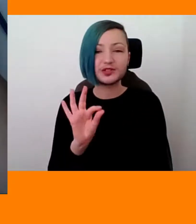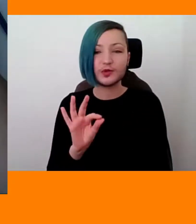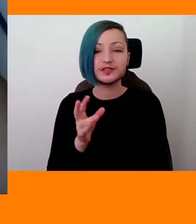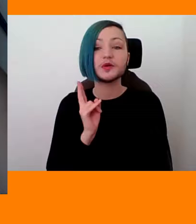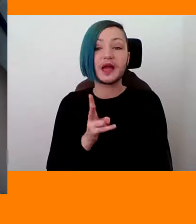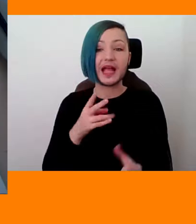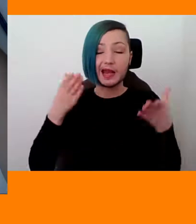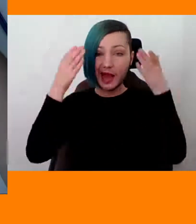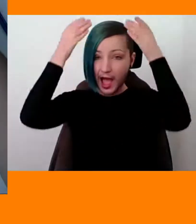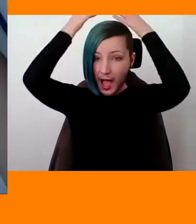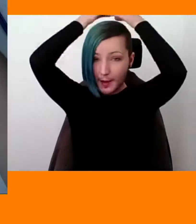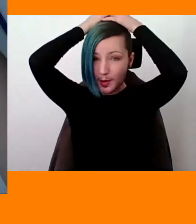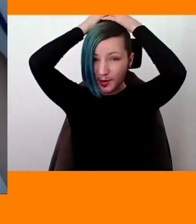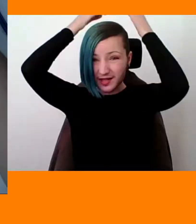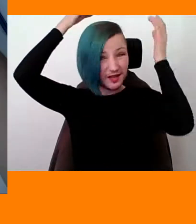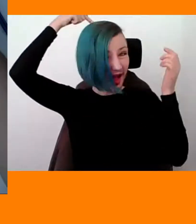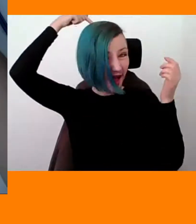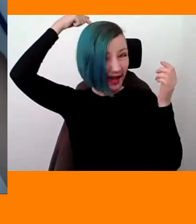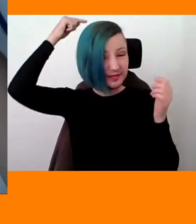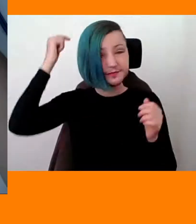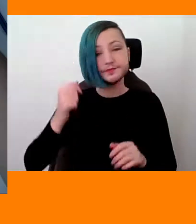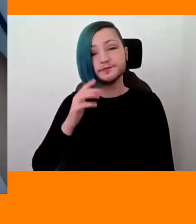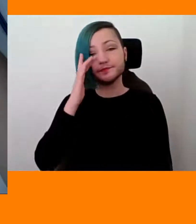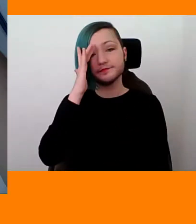high, if you can see that.